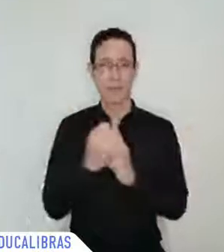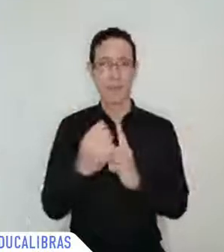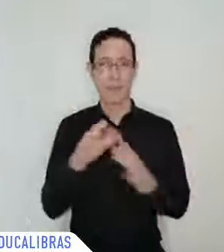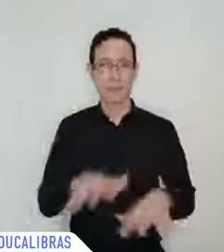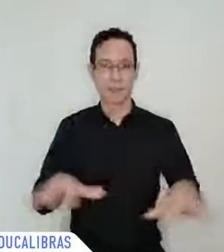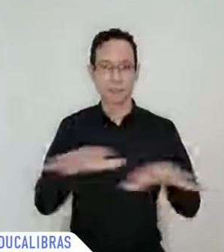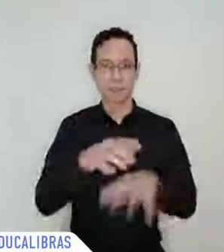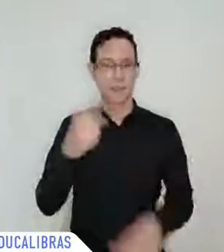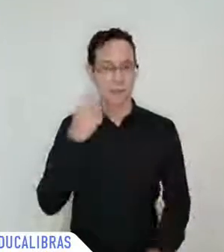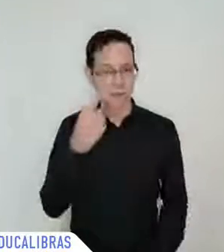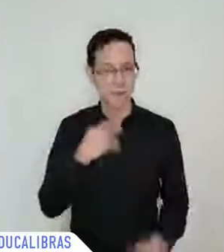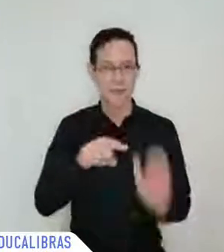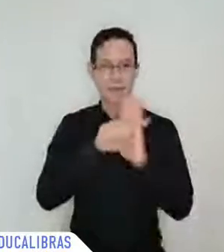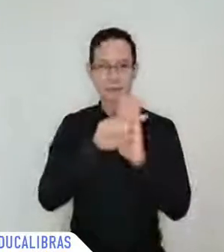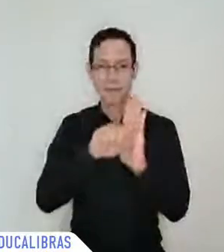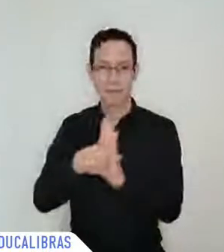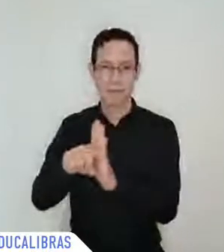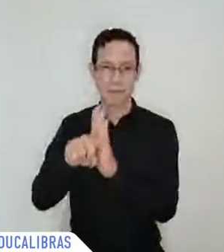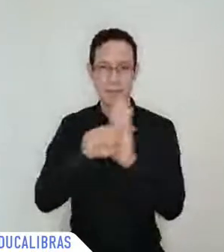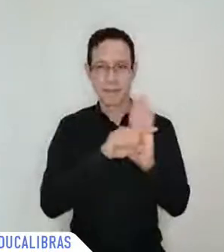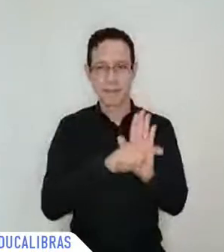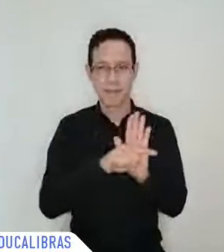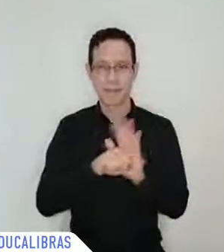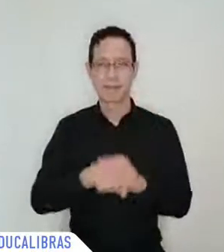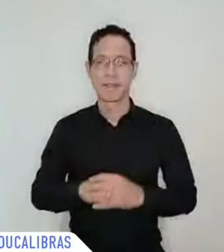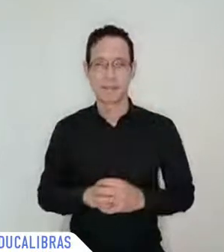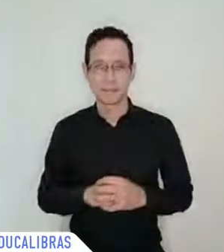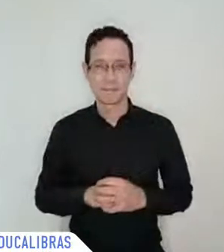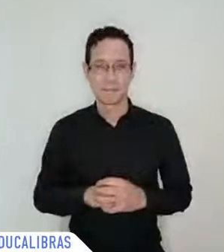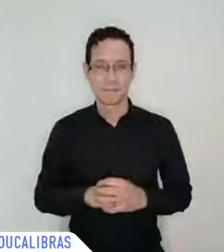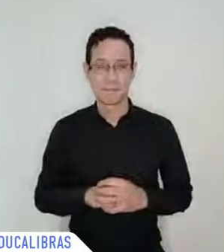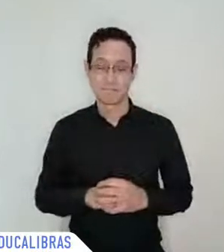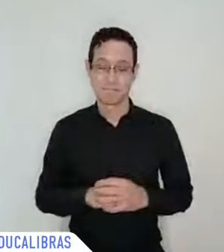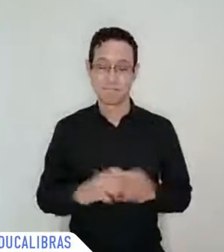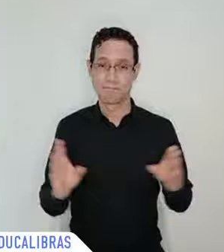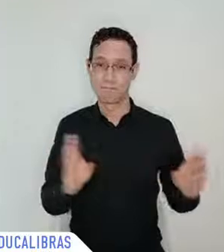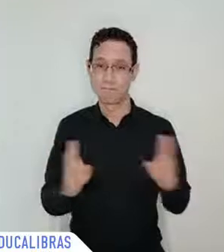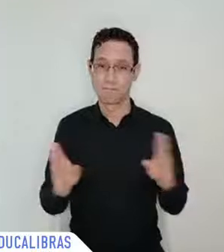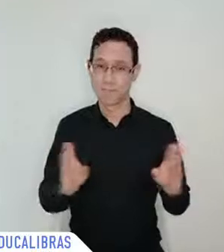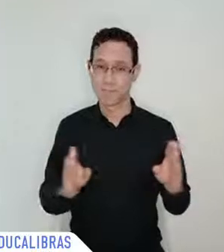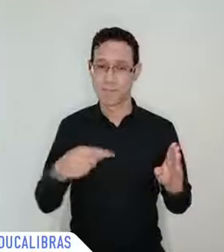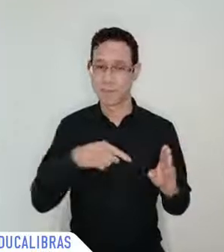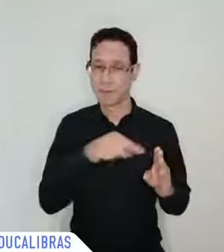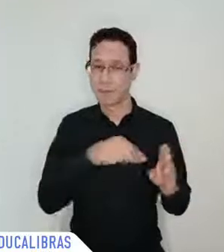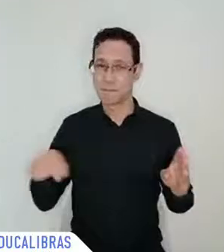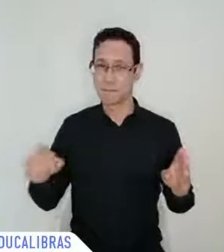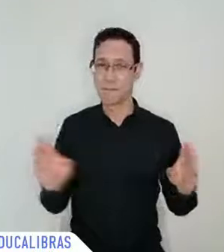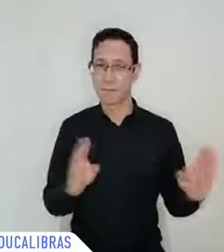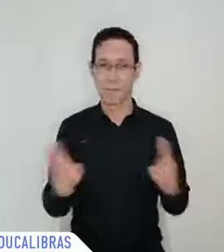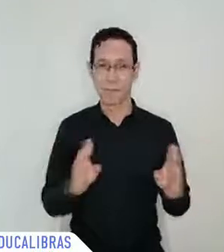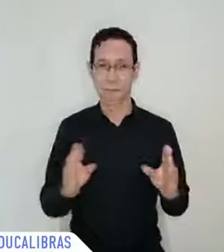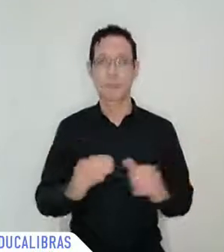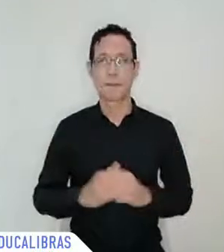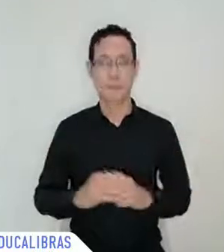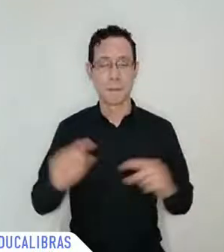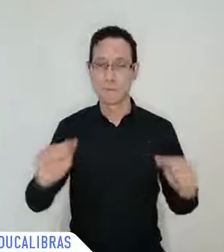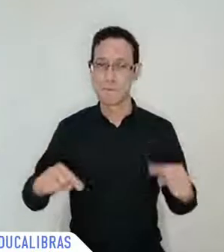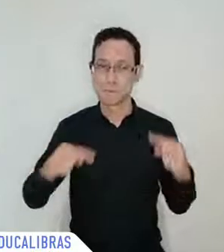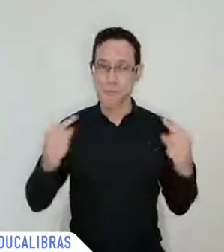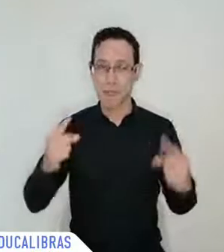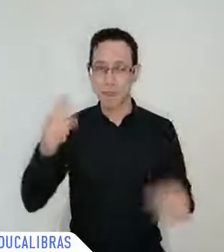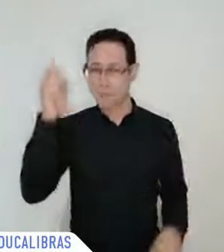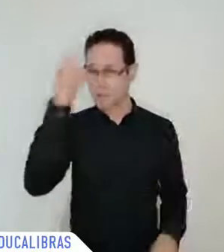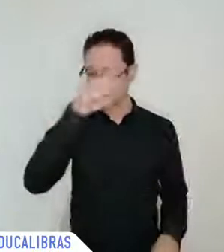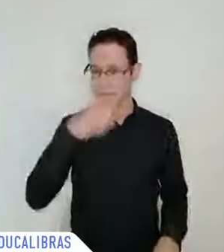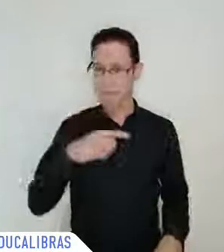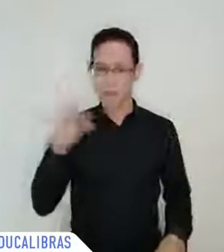measure based on the quality of the debate, public debate in a society. We are living